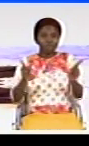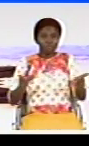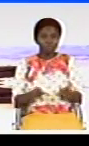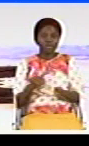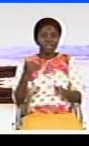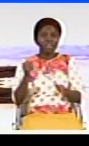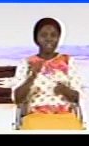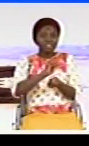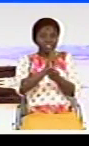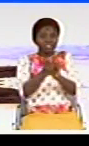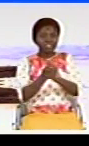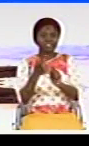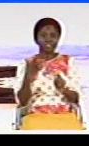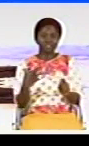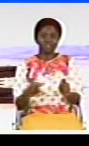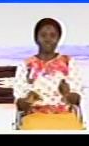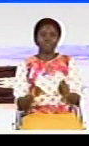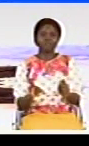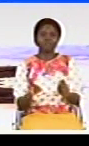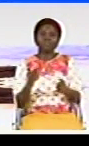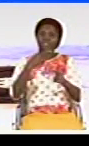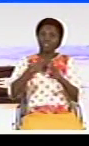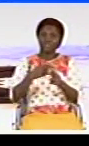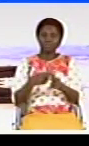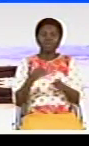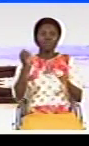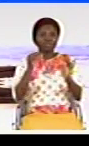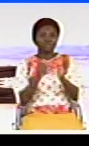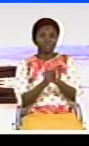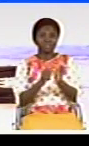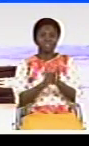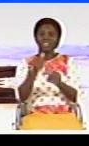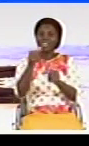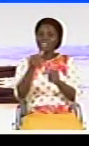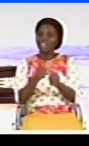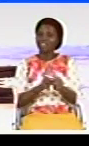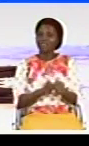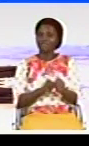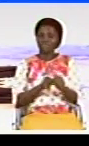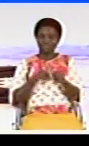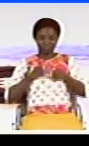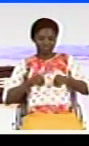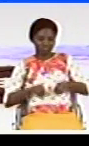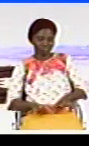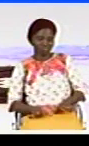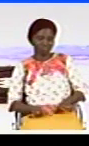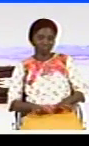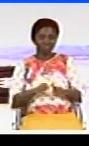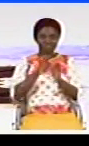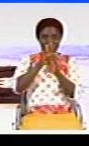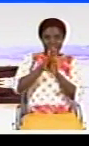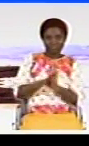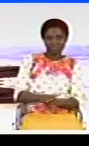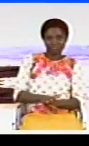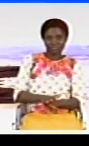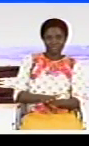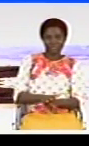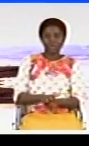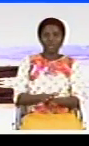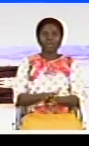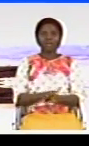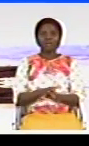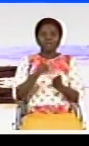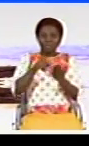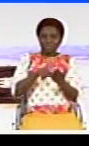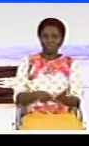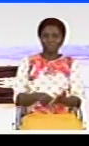status, so that every stress and distress, every pressure and depression will be